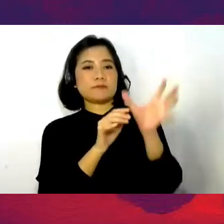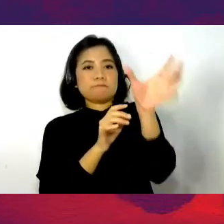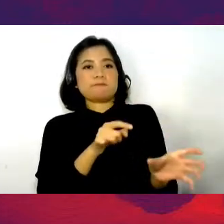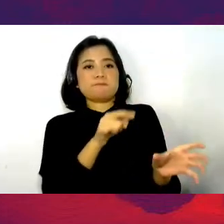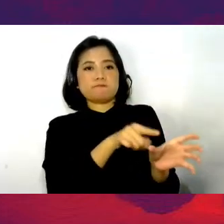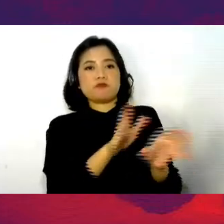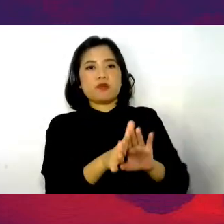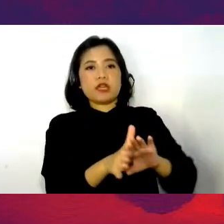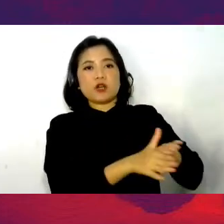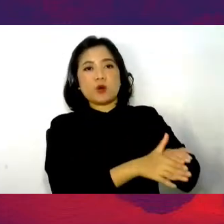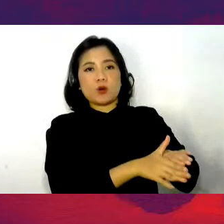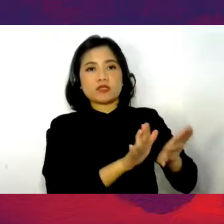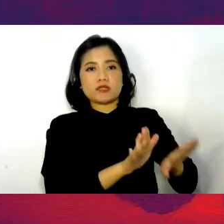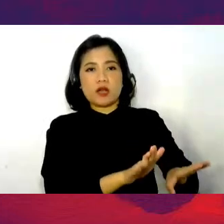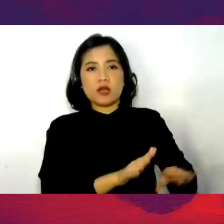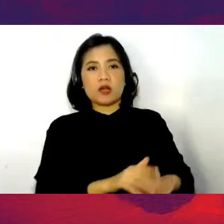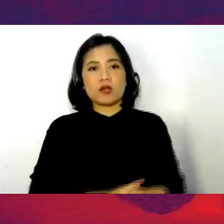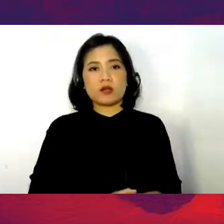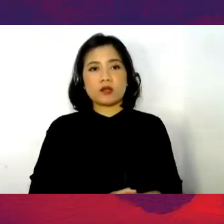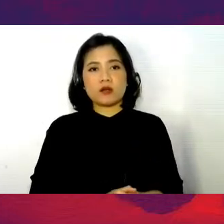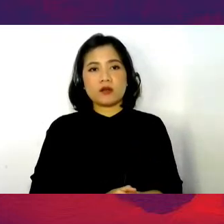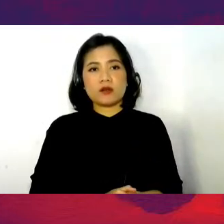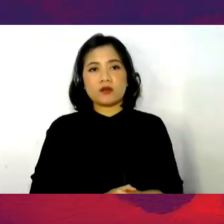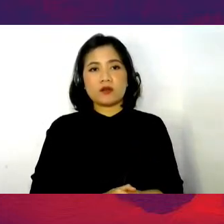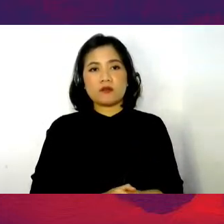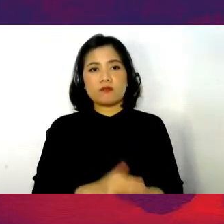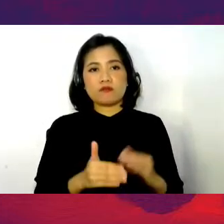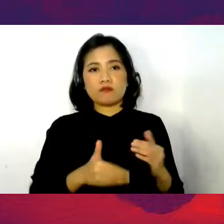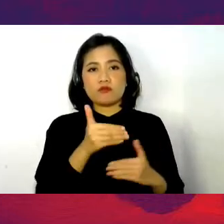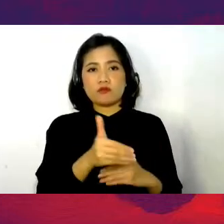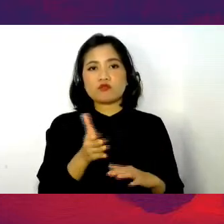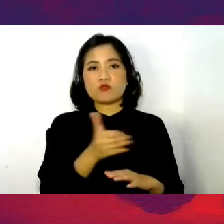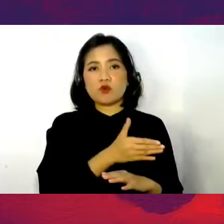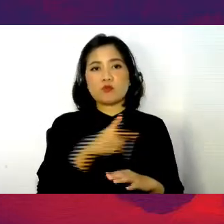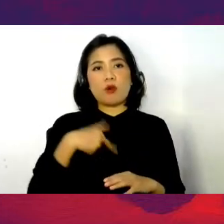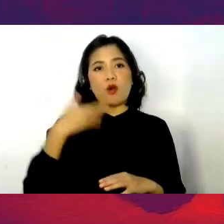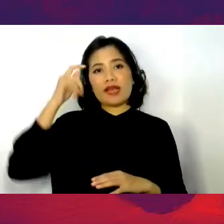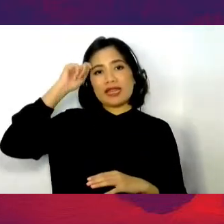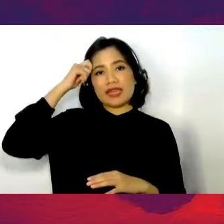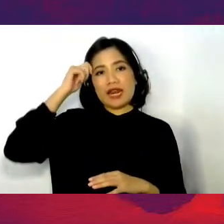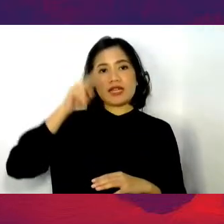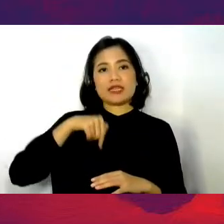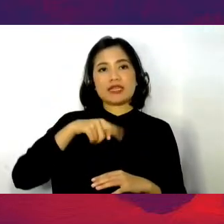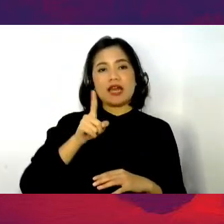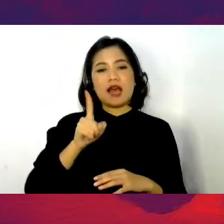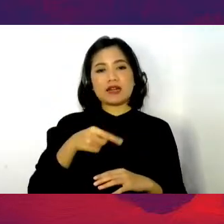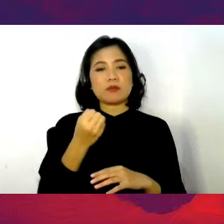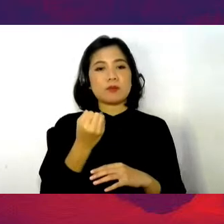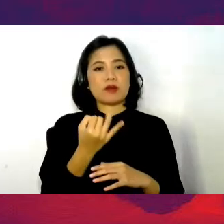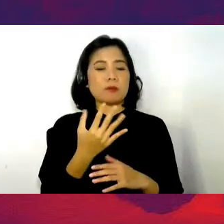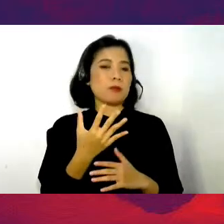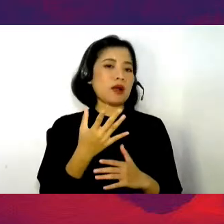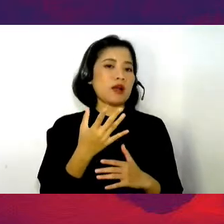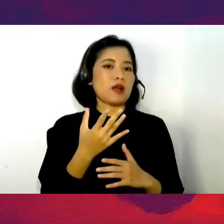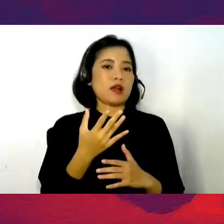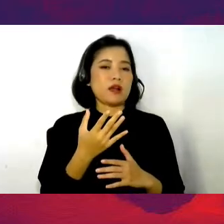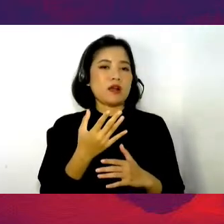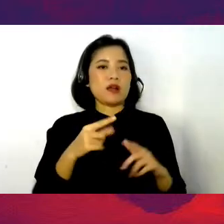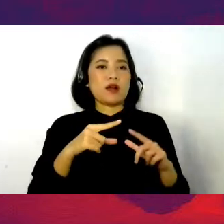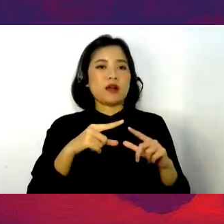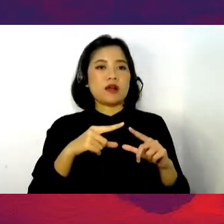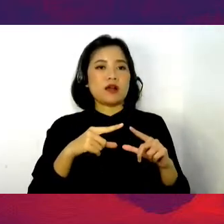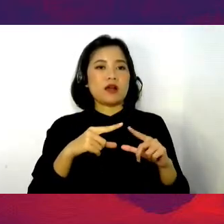cutoff, poverty cutoff K. And if it's above it, then you're poor. In fact, if you have